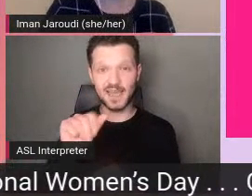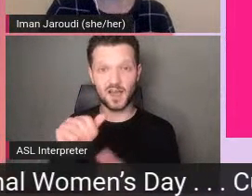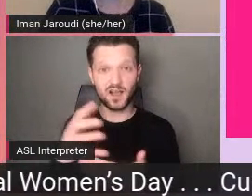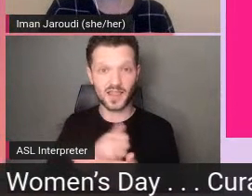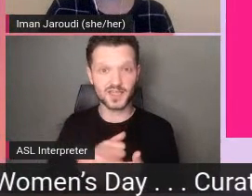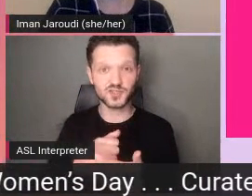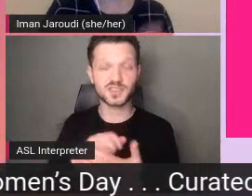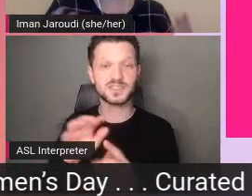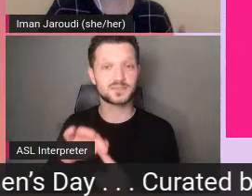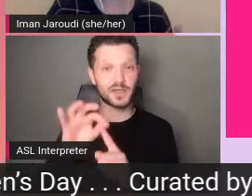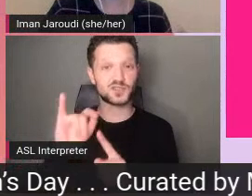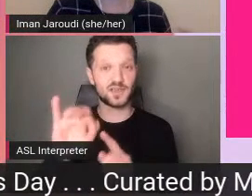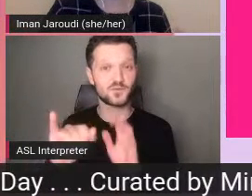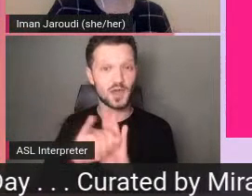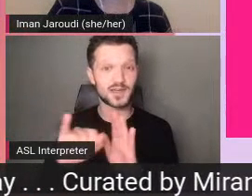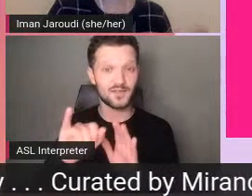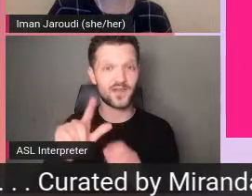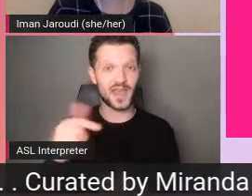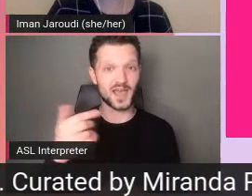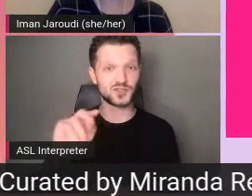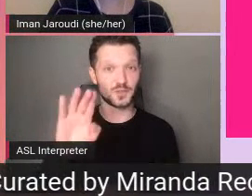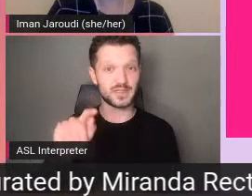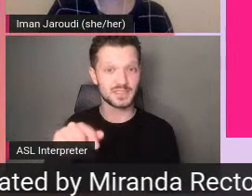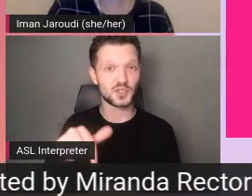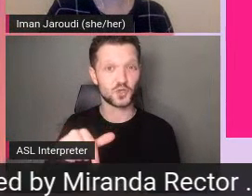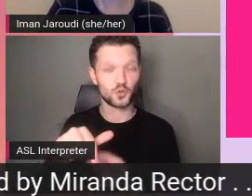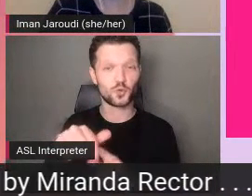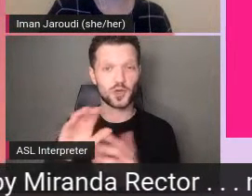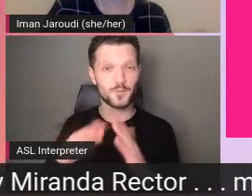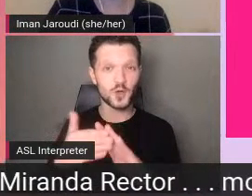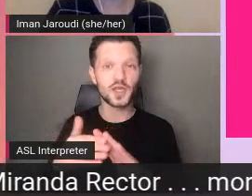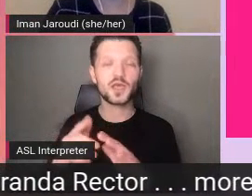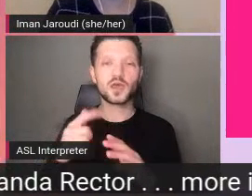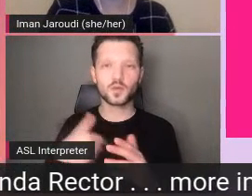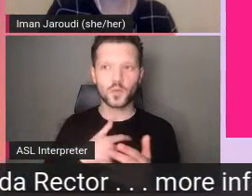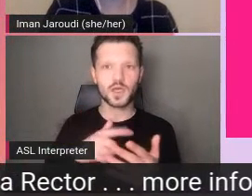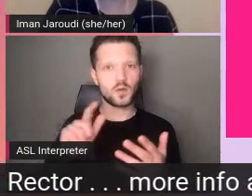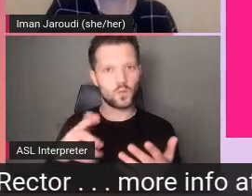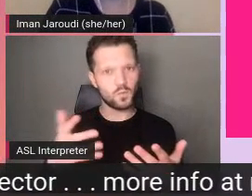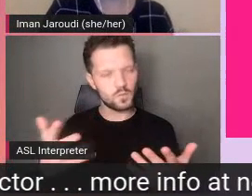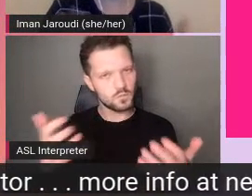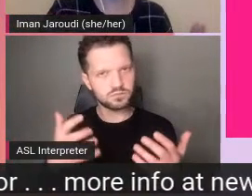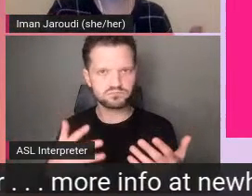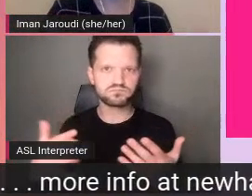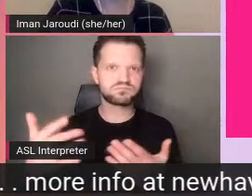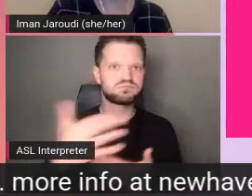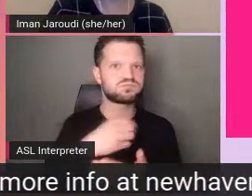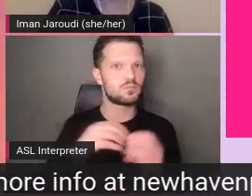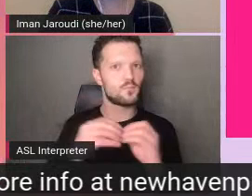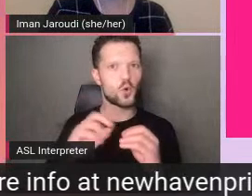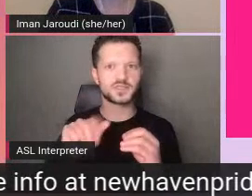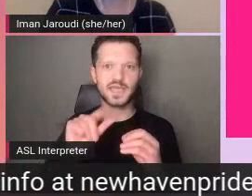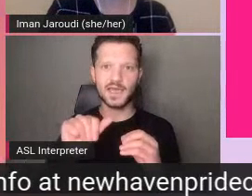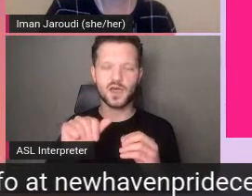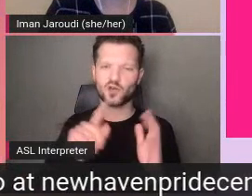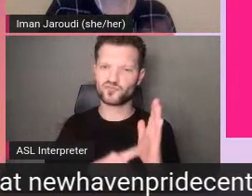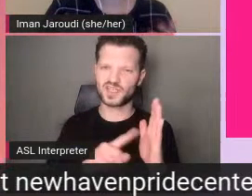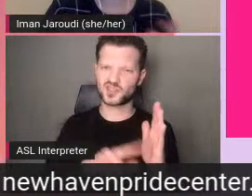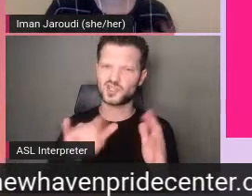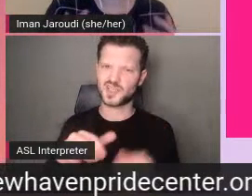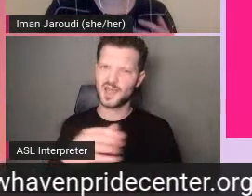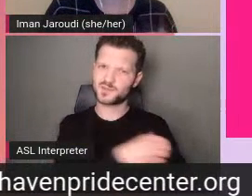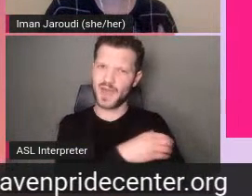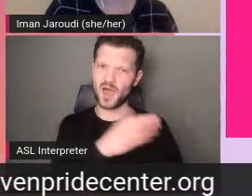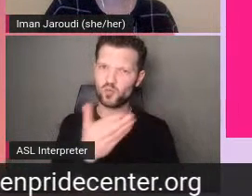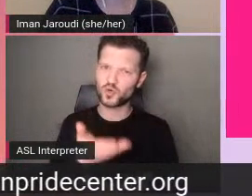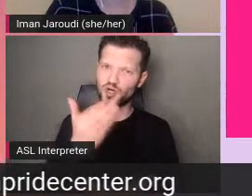community, to do what you can to improve our collective knowledge of queer and trans experiences. research is power, and having better data enables us